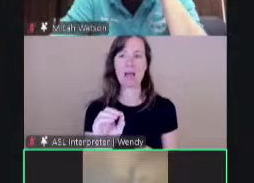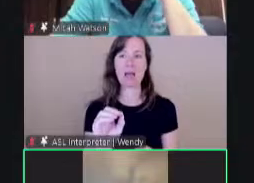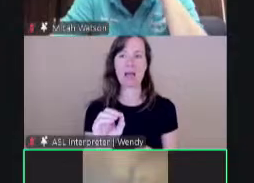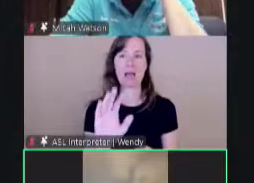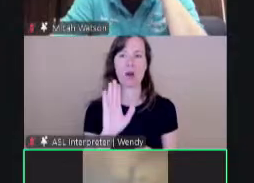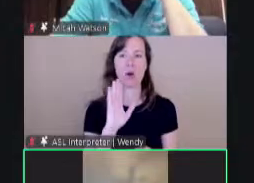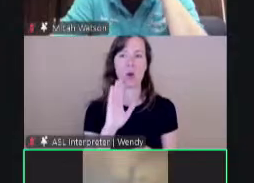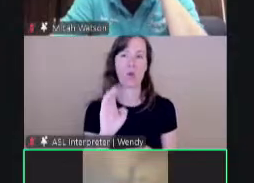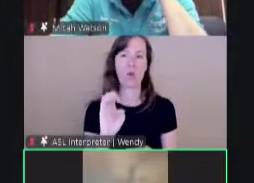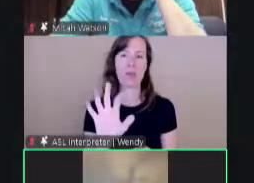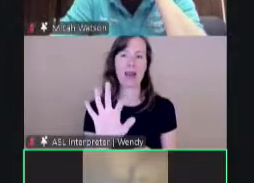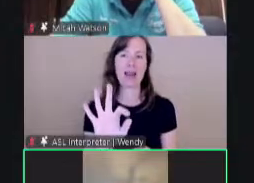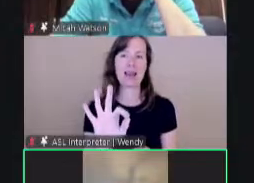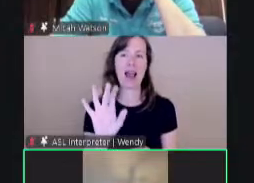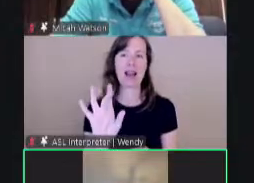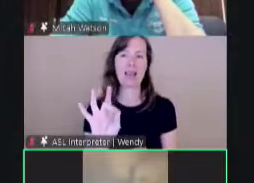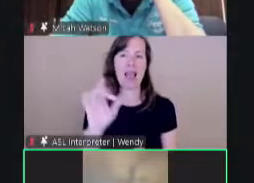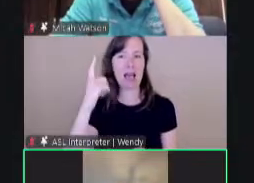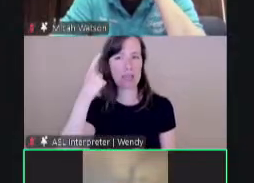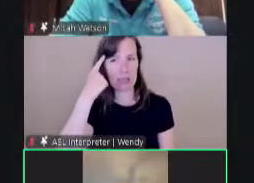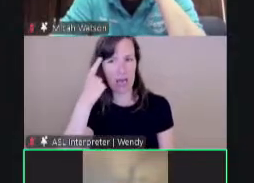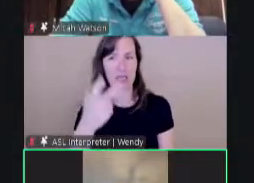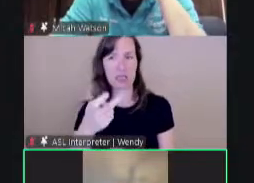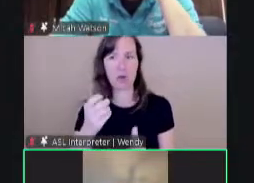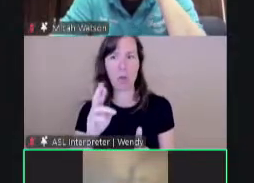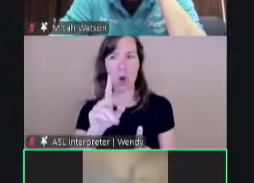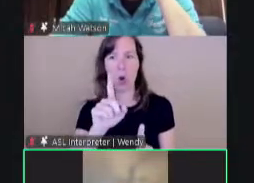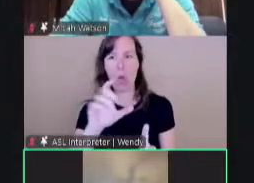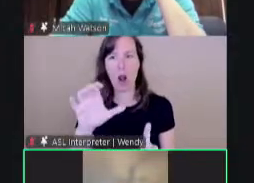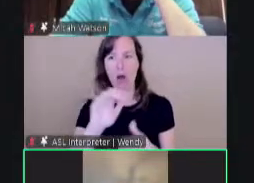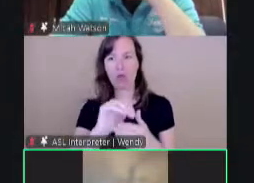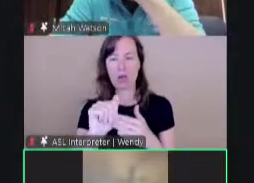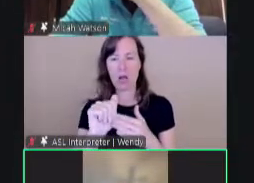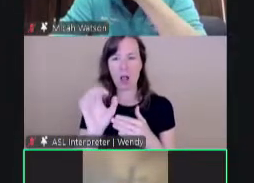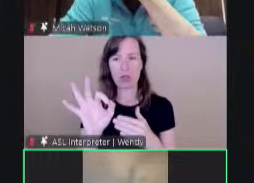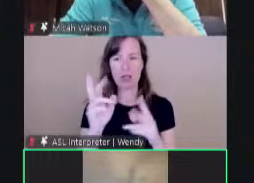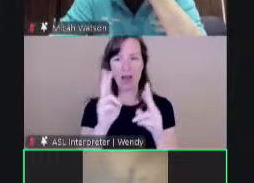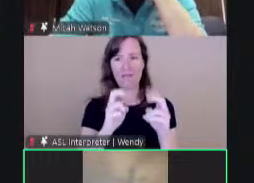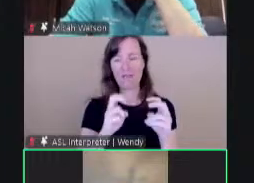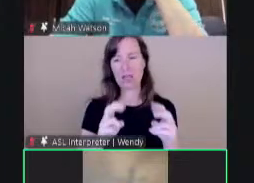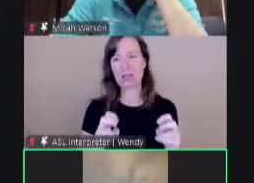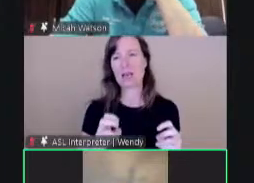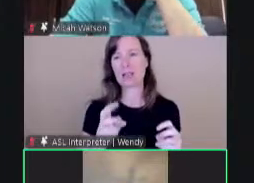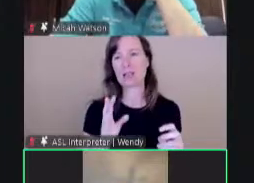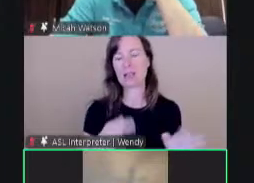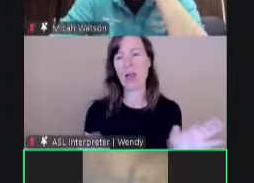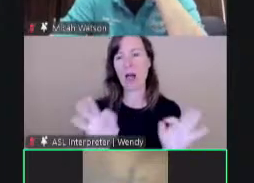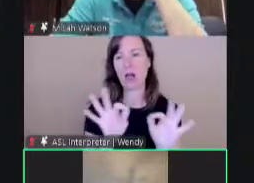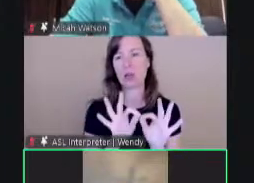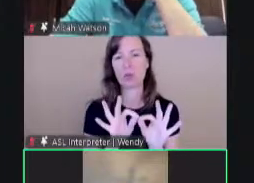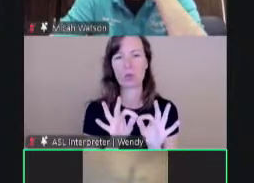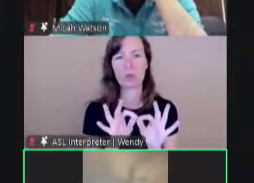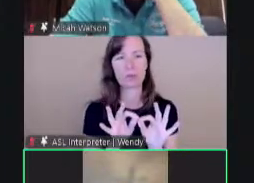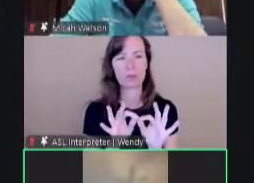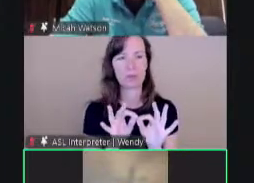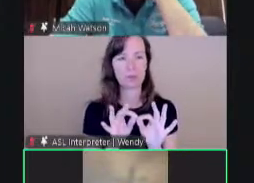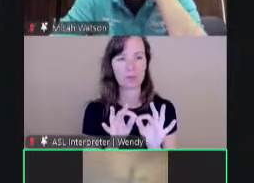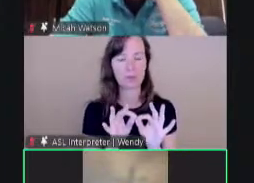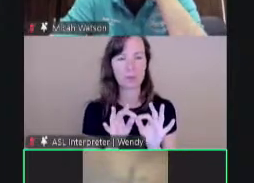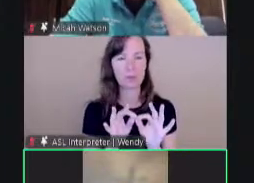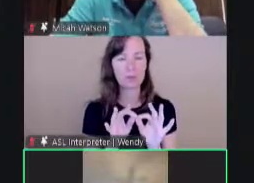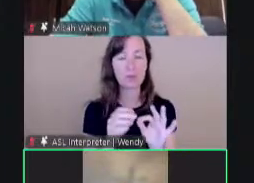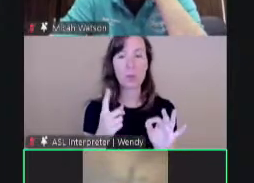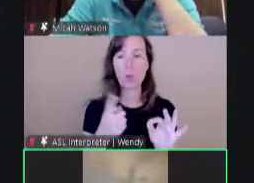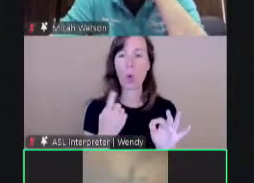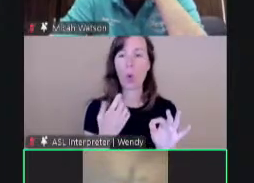98 cents per $100 of assessed value. So what we're suggesting there is